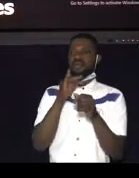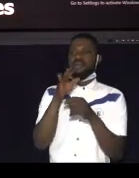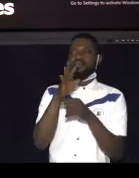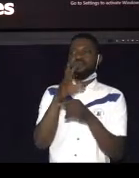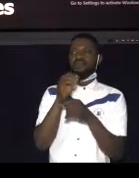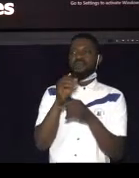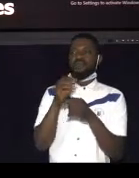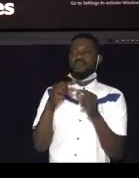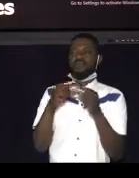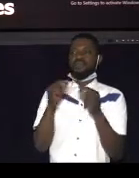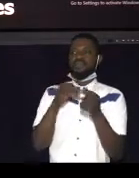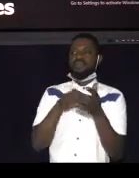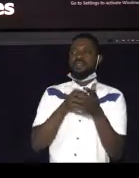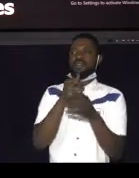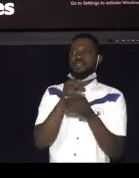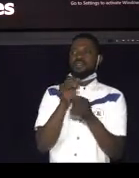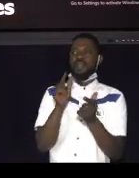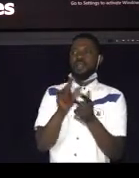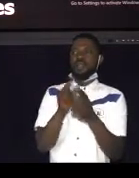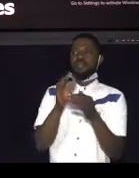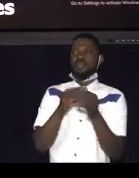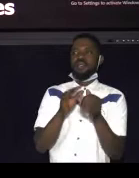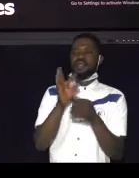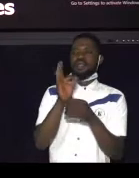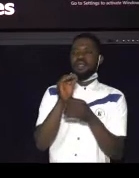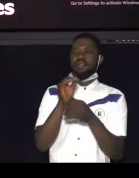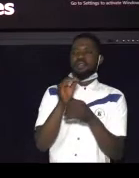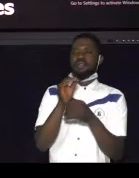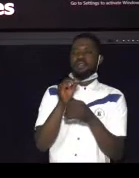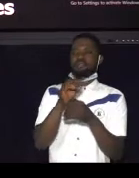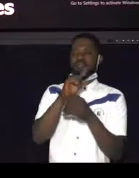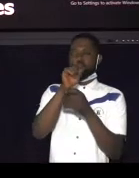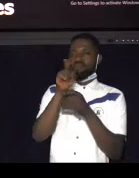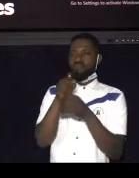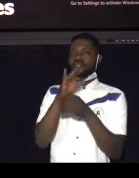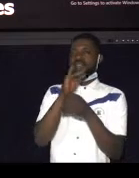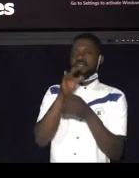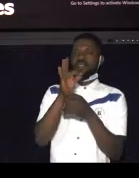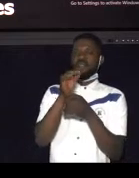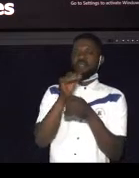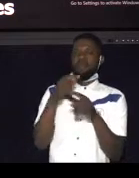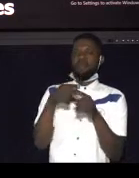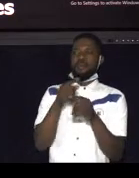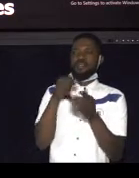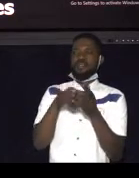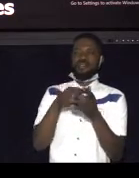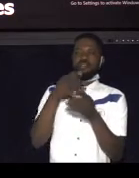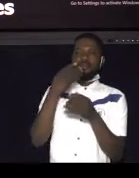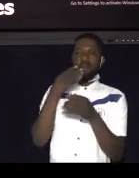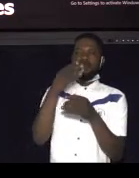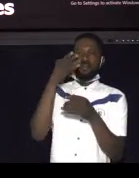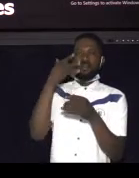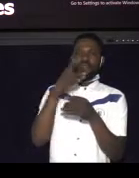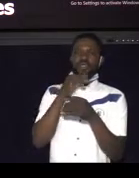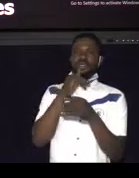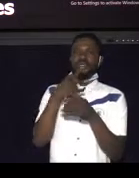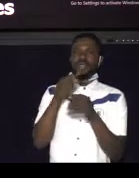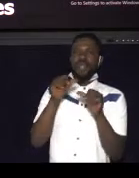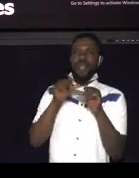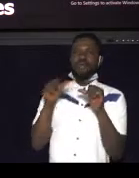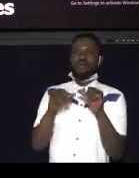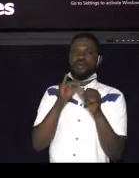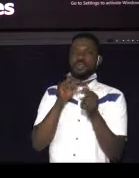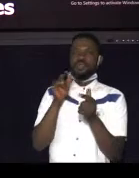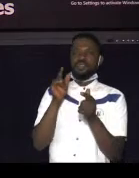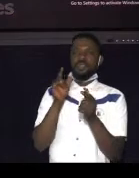It is less than 90 degrees because from here to this point is 90 degrees. But this blue shaded part, the angle is less than